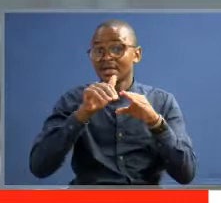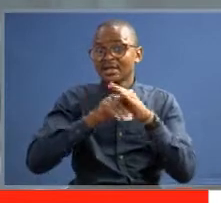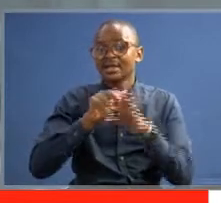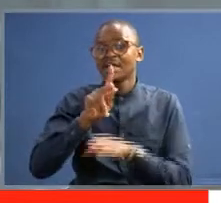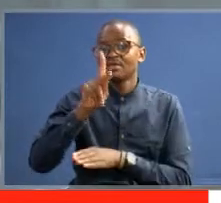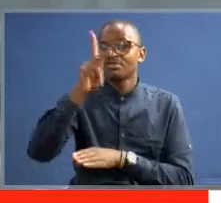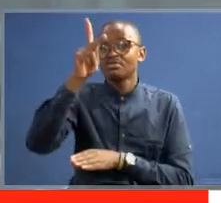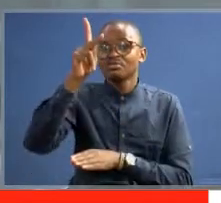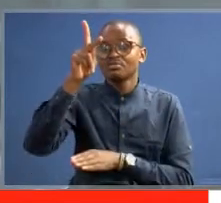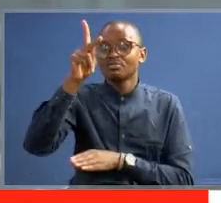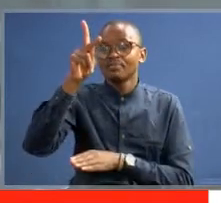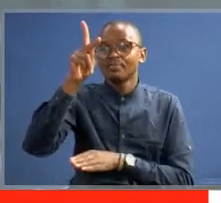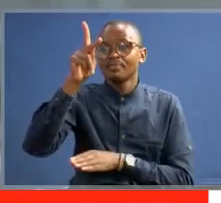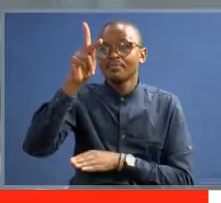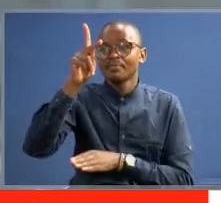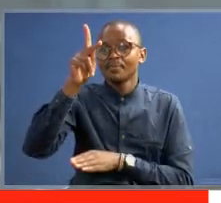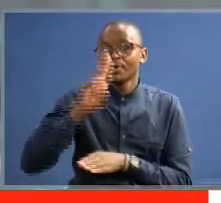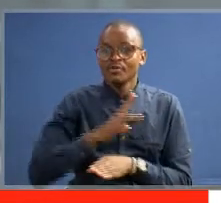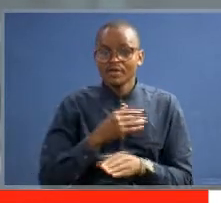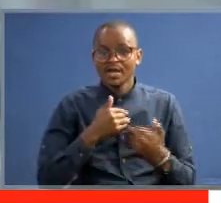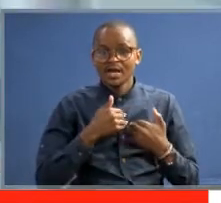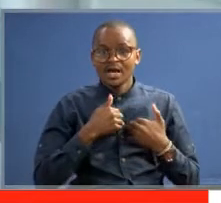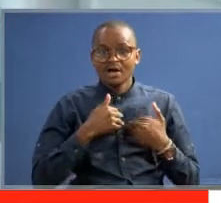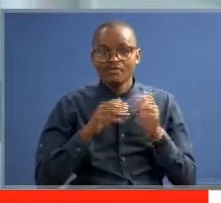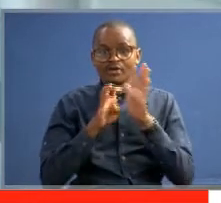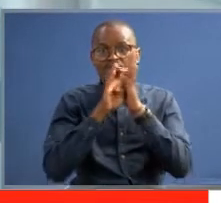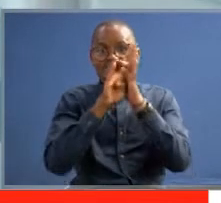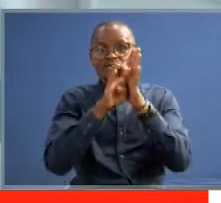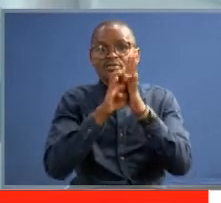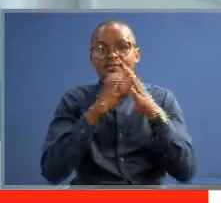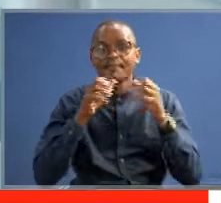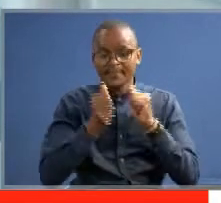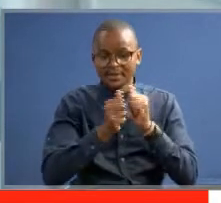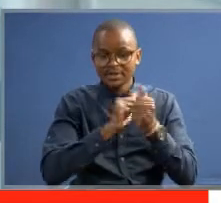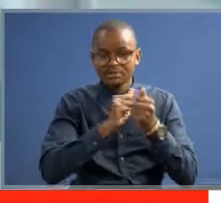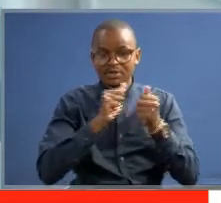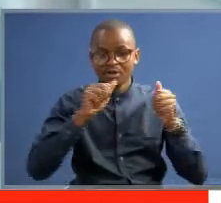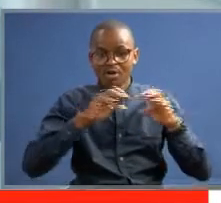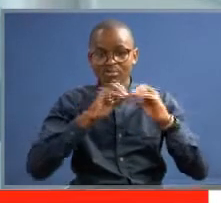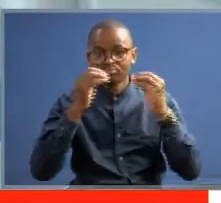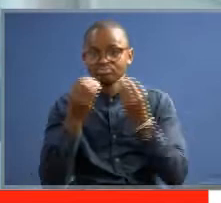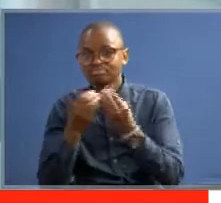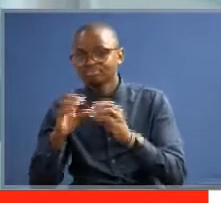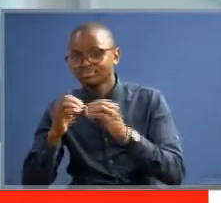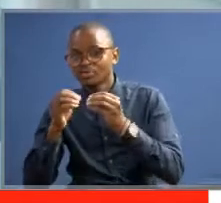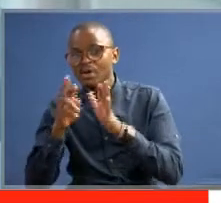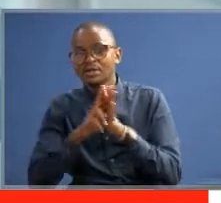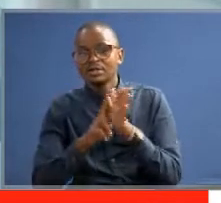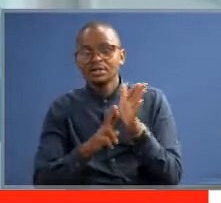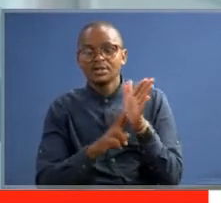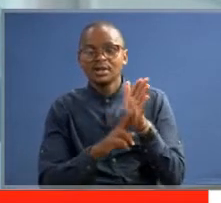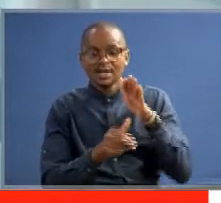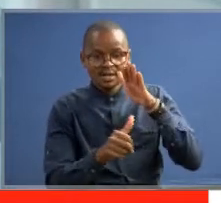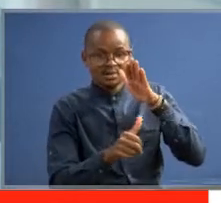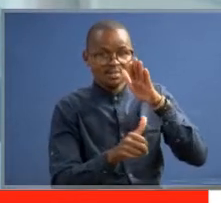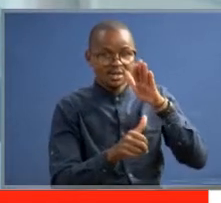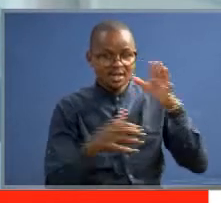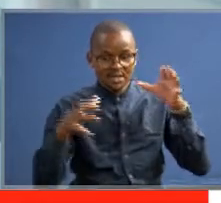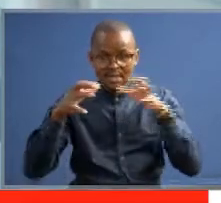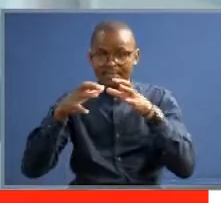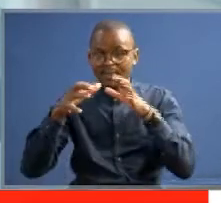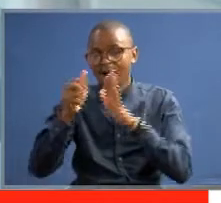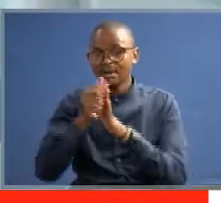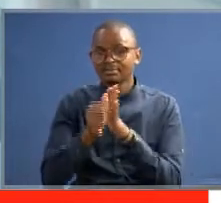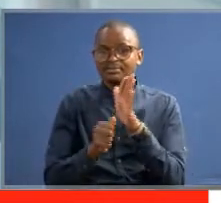Kenya. We had, for example, sports organizations which were registered under the Companies